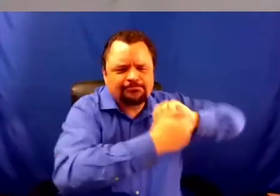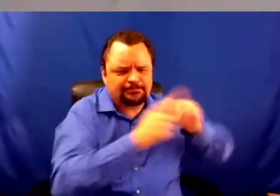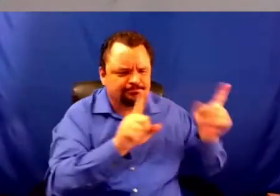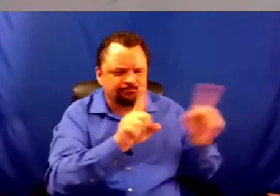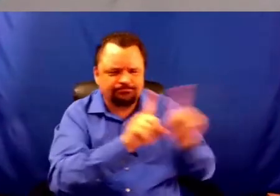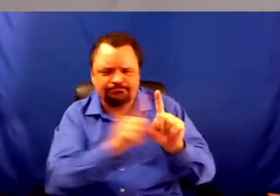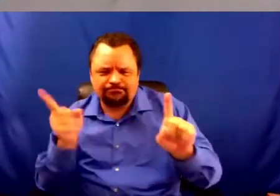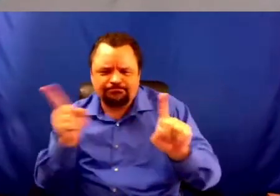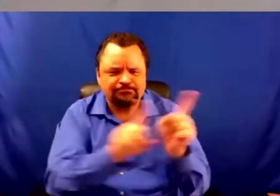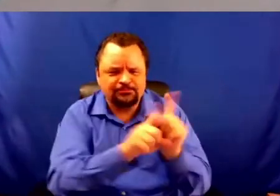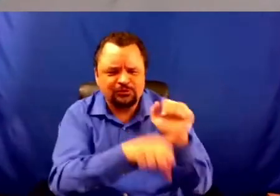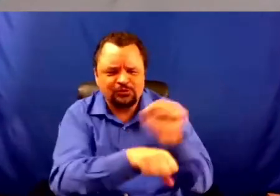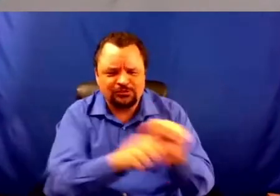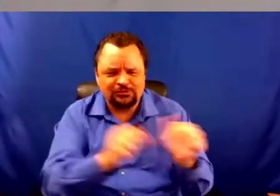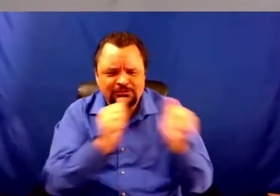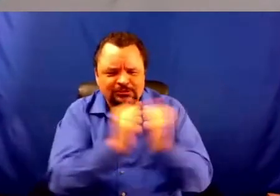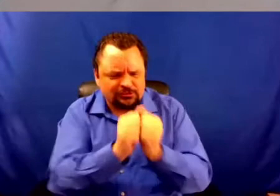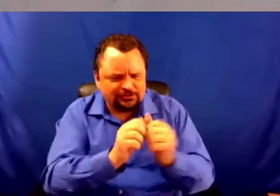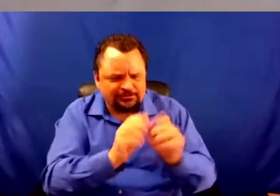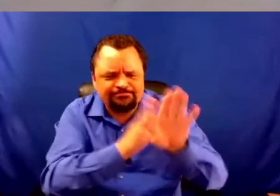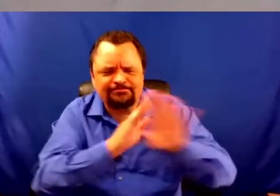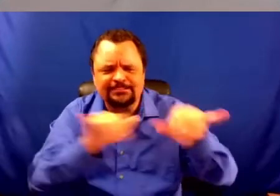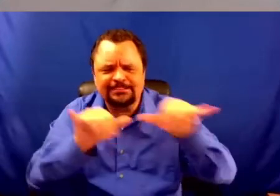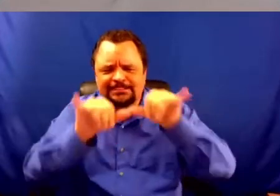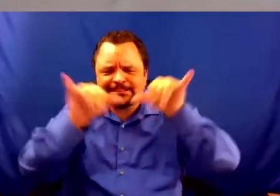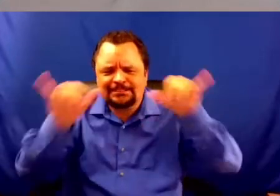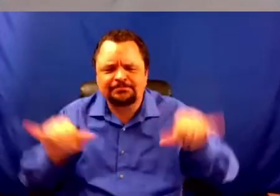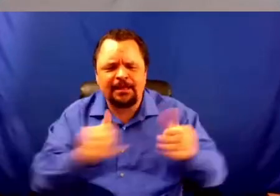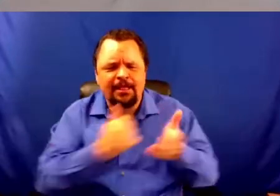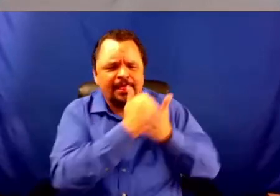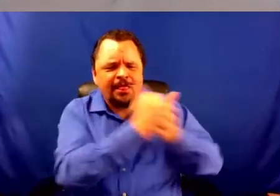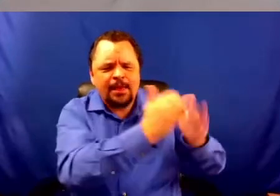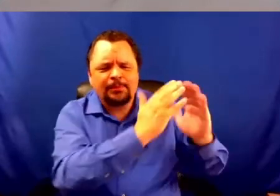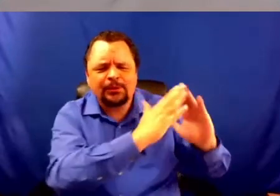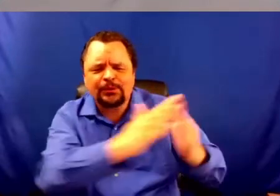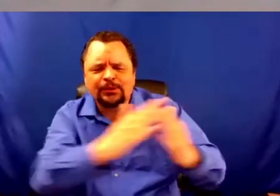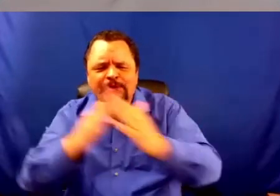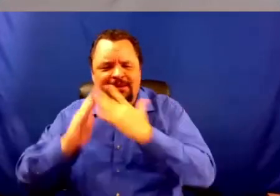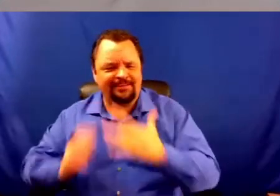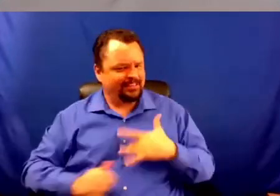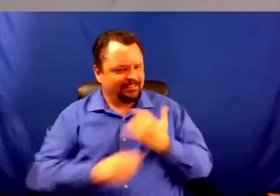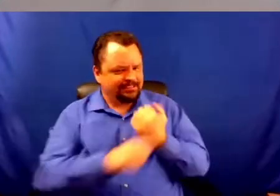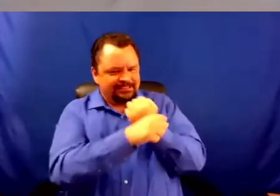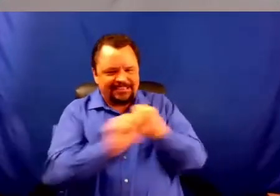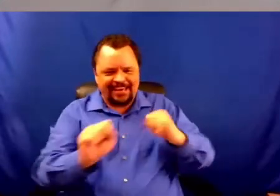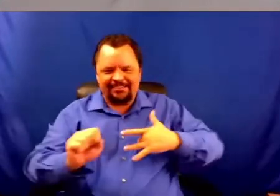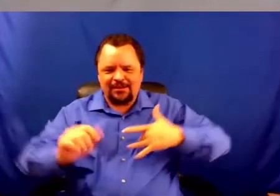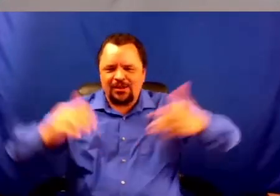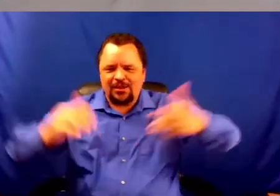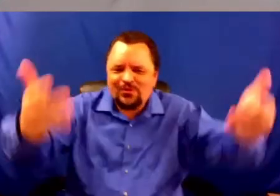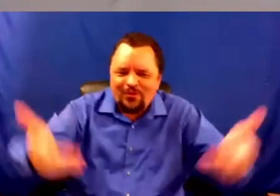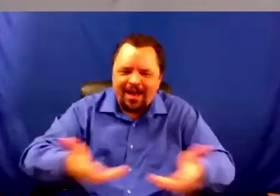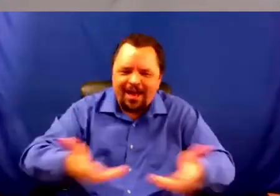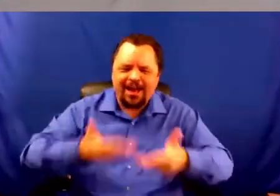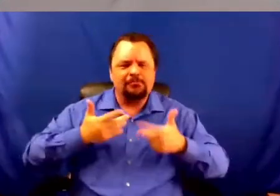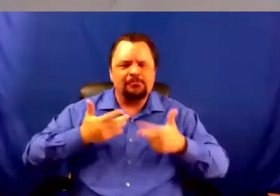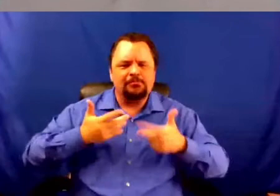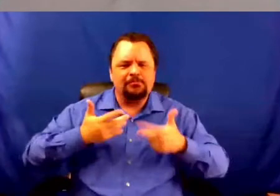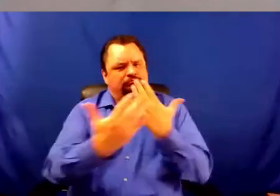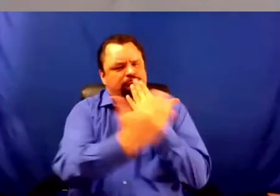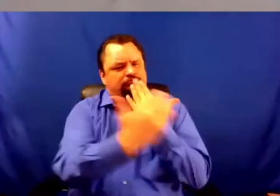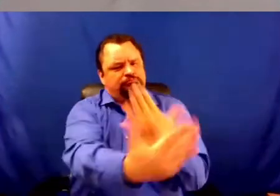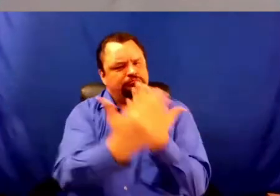systems, maybe government systems, bring the community. We all feel safe. We all feel welcome with you guys. Thank you very